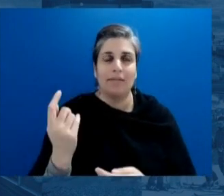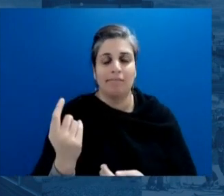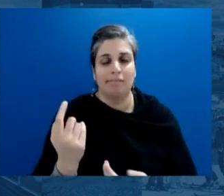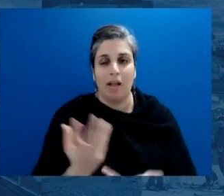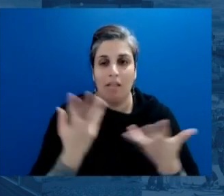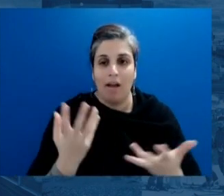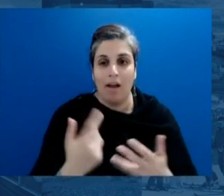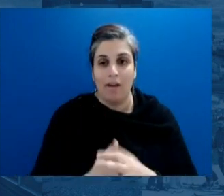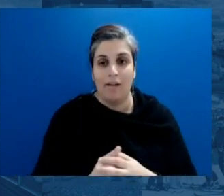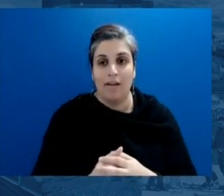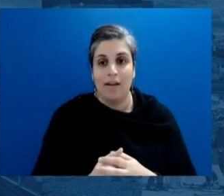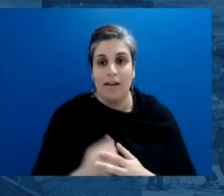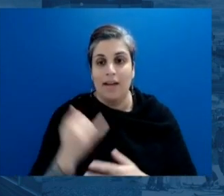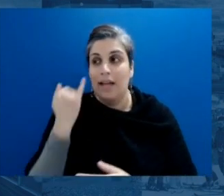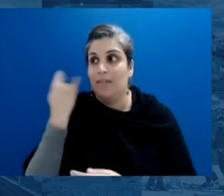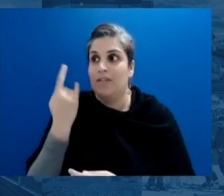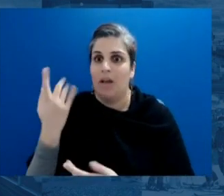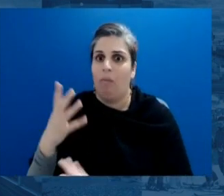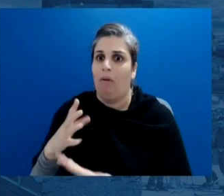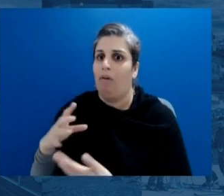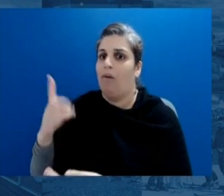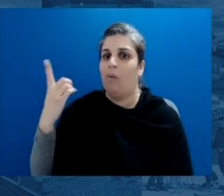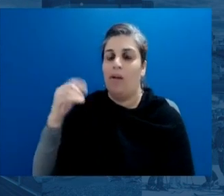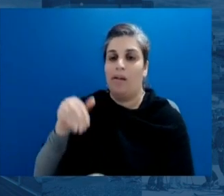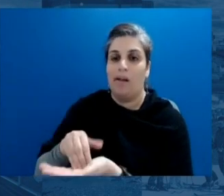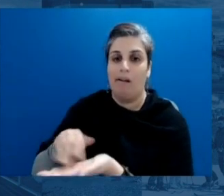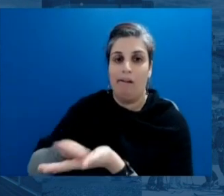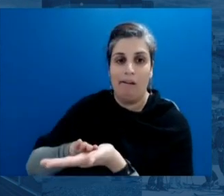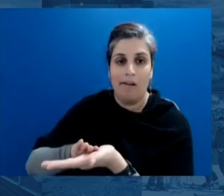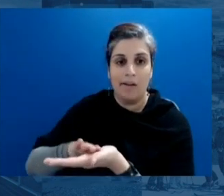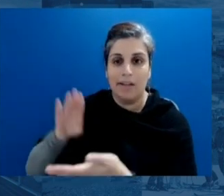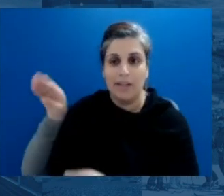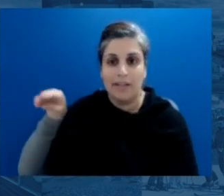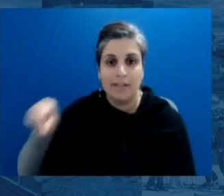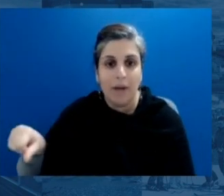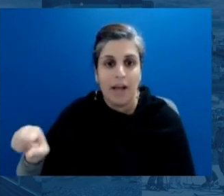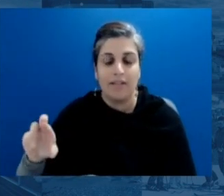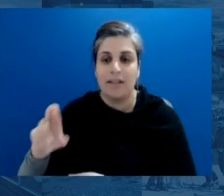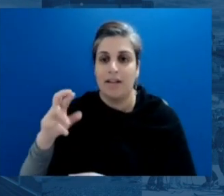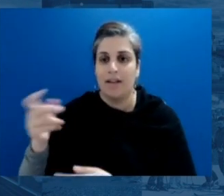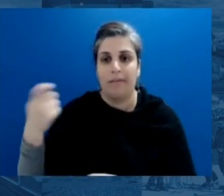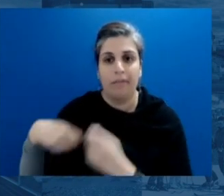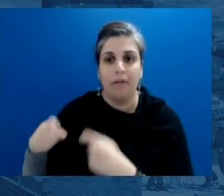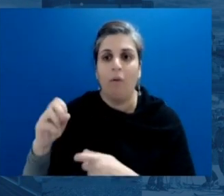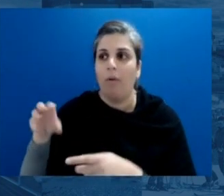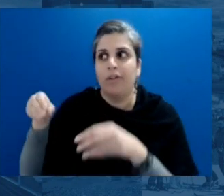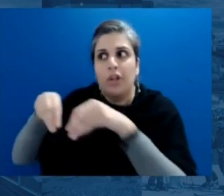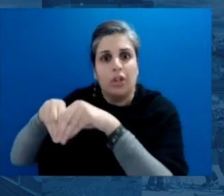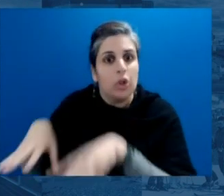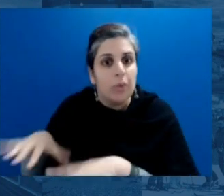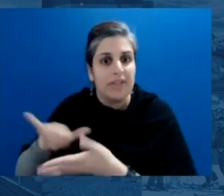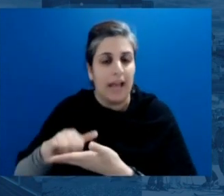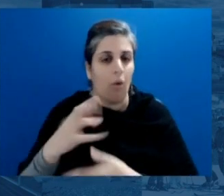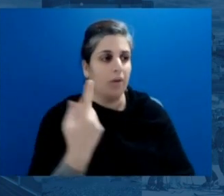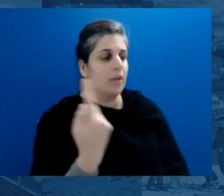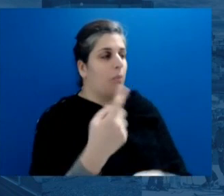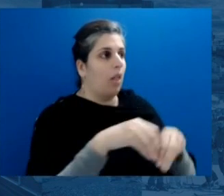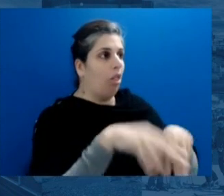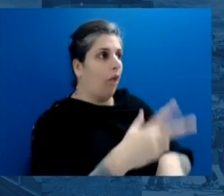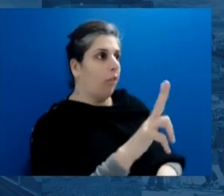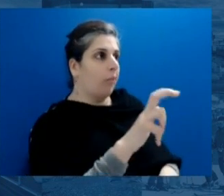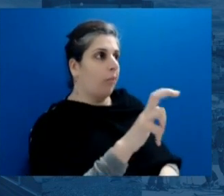a $1,000 deposit as part of a bait and switch scheme, or for a person to lose $300 because of an unauthorized